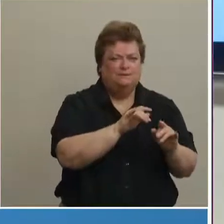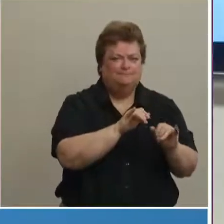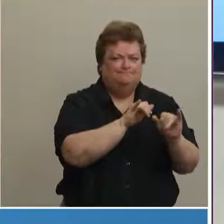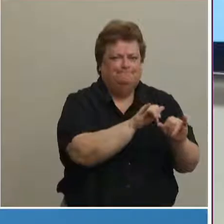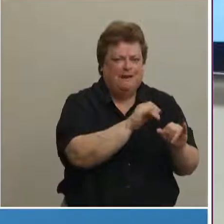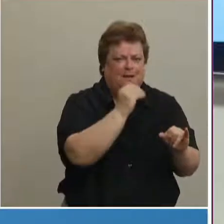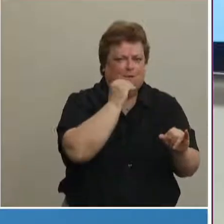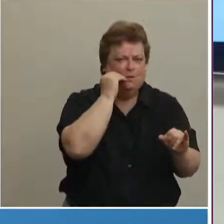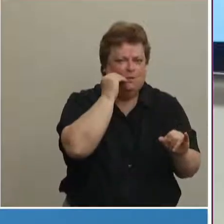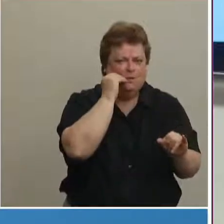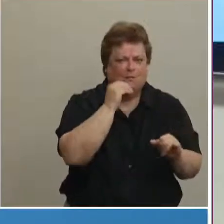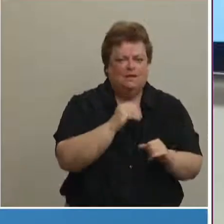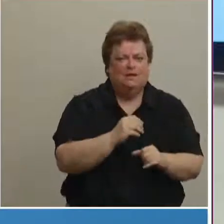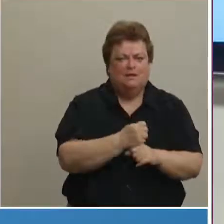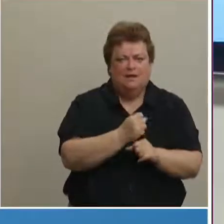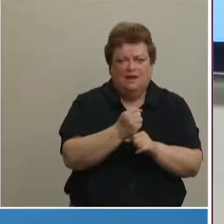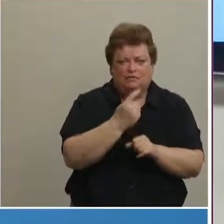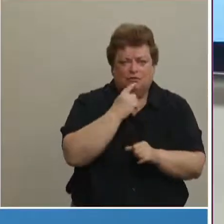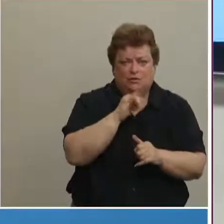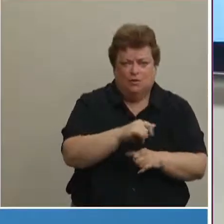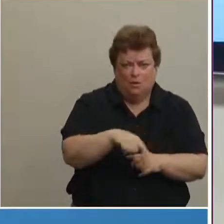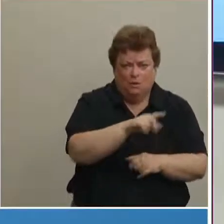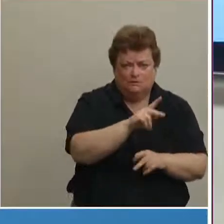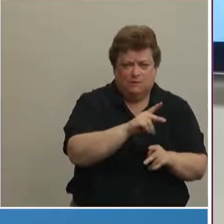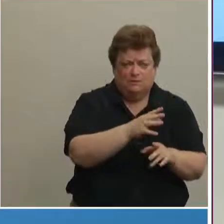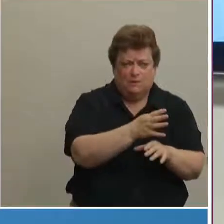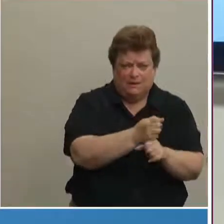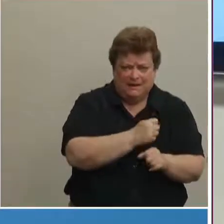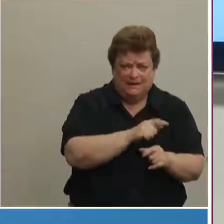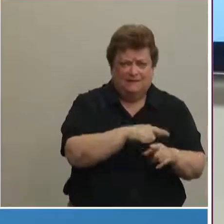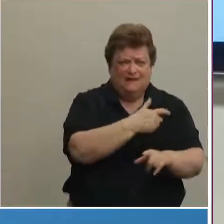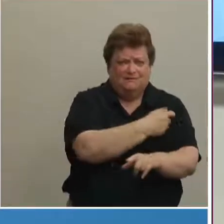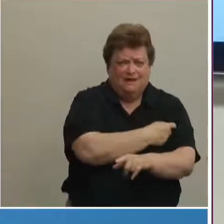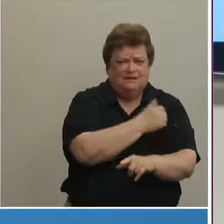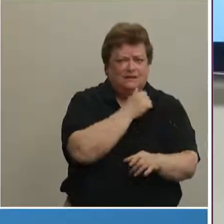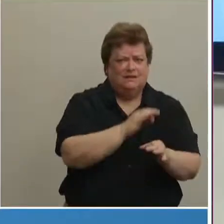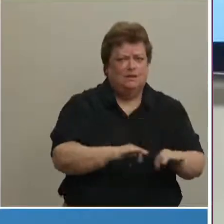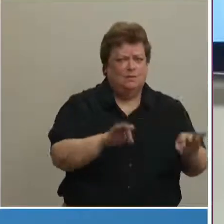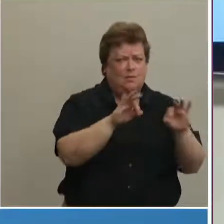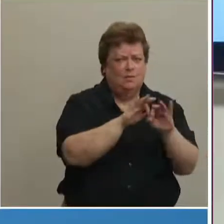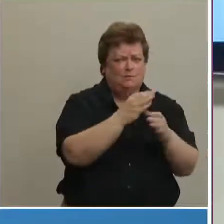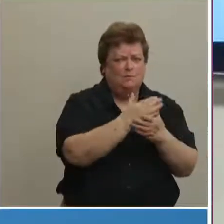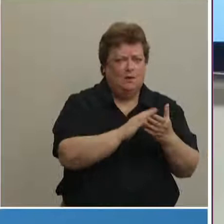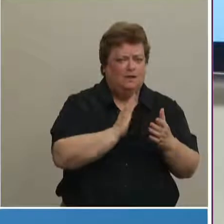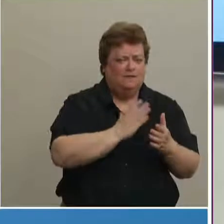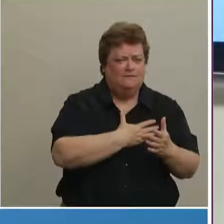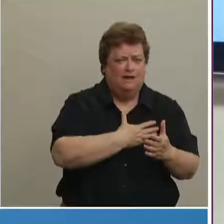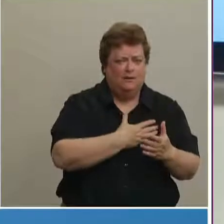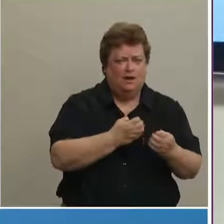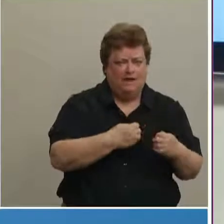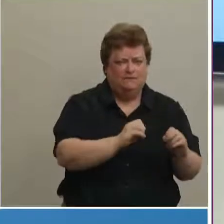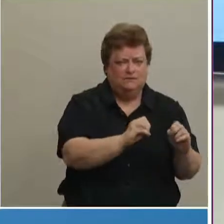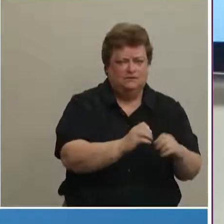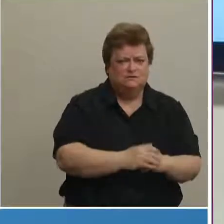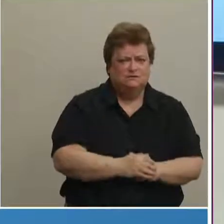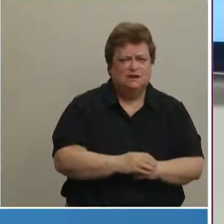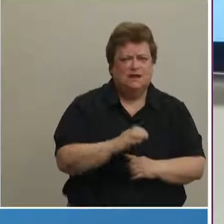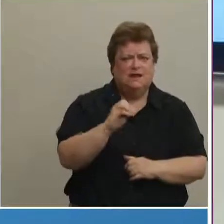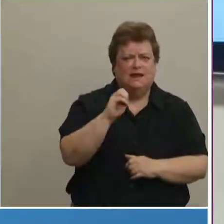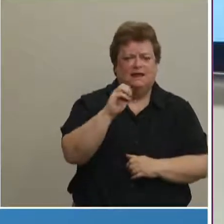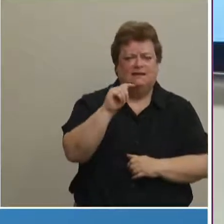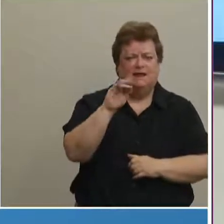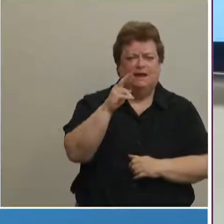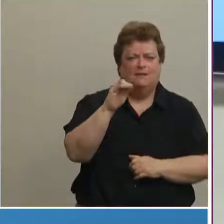vulnerable residents are able to access the vaccine is another important part of our vaccine efforts. Tabitha President